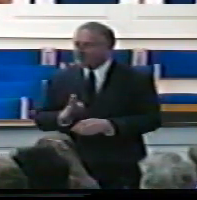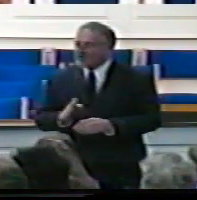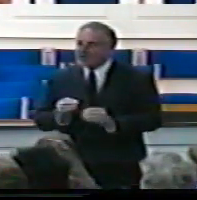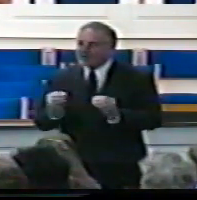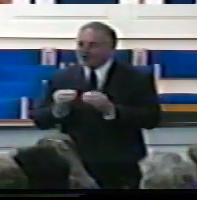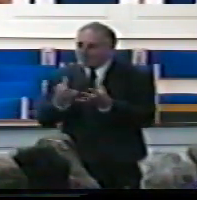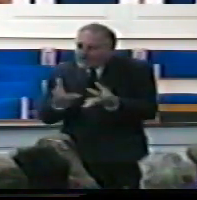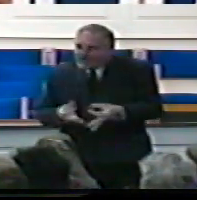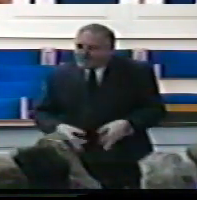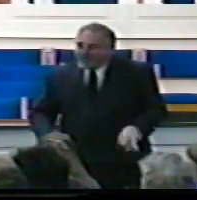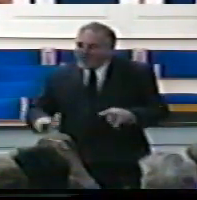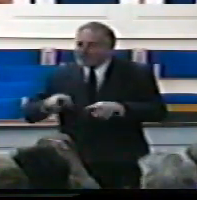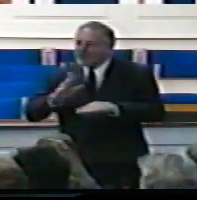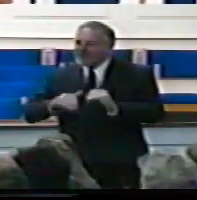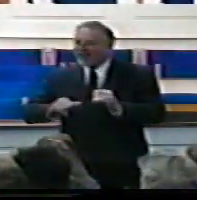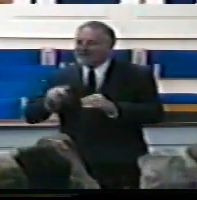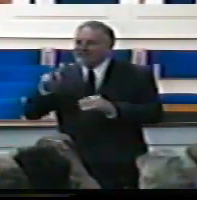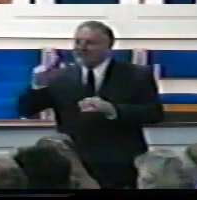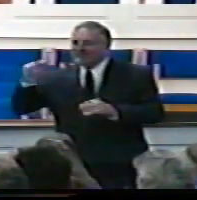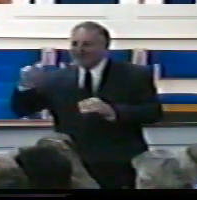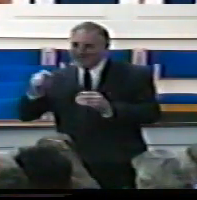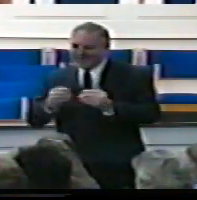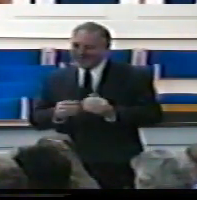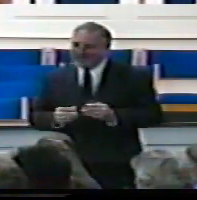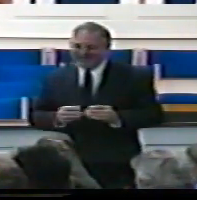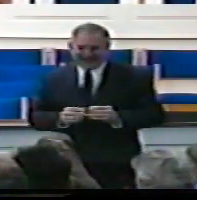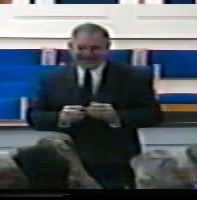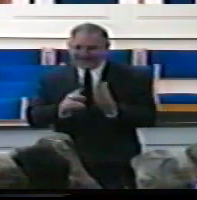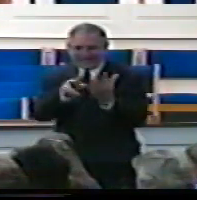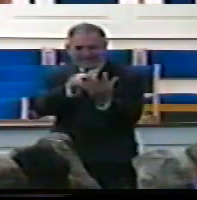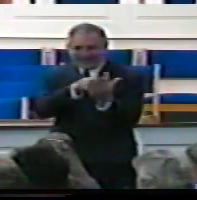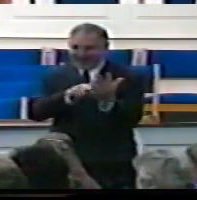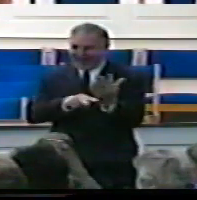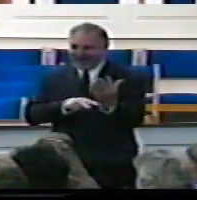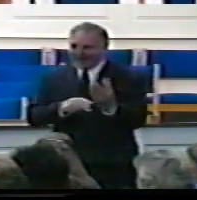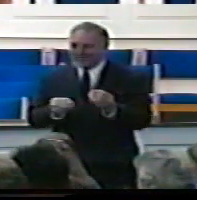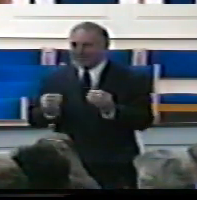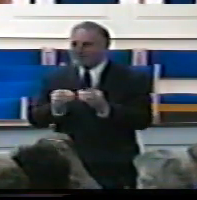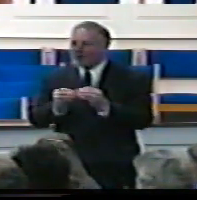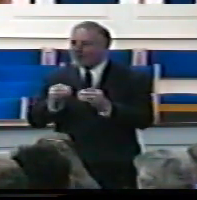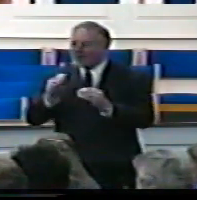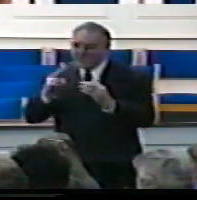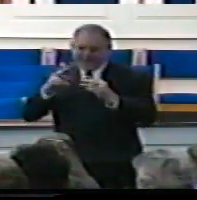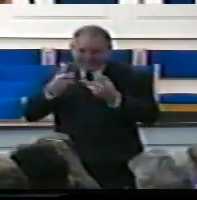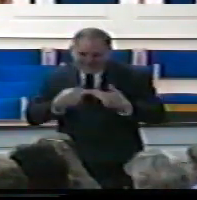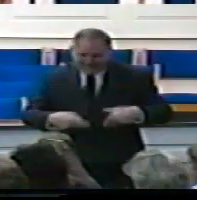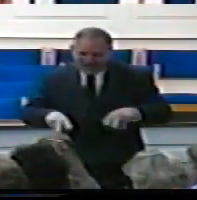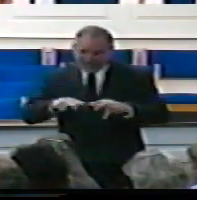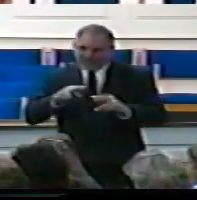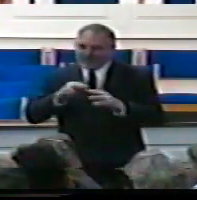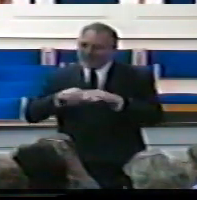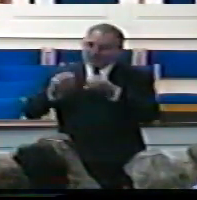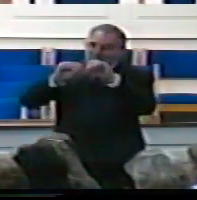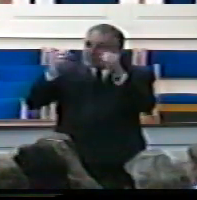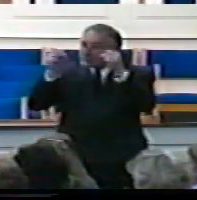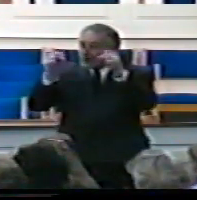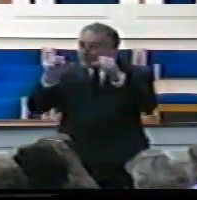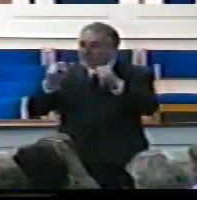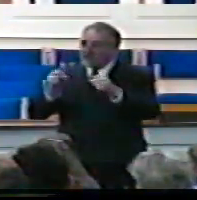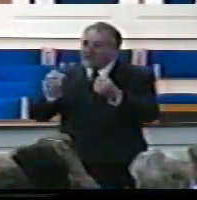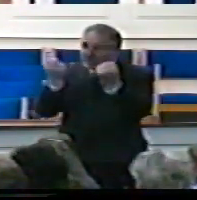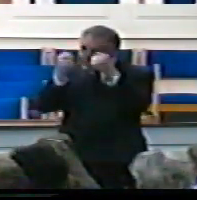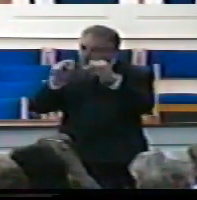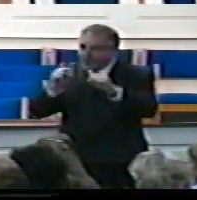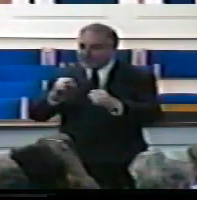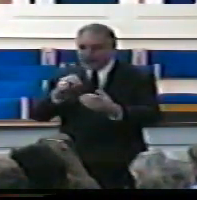Guide. It's more valuable than the Wall Street Journal. It's more valuable than sports magazine or a women's magazine. It's a privilege